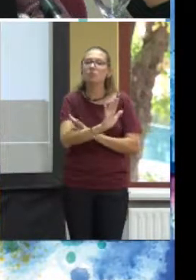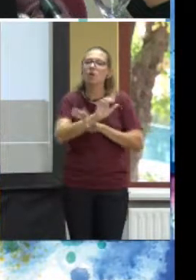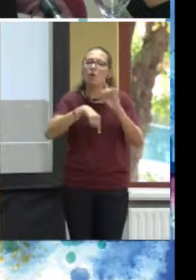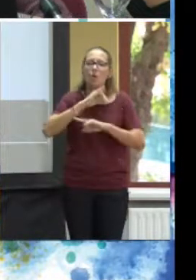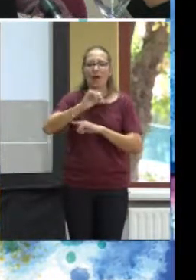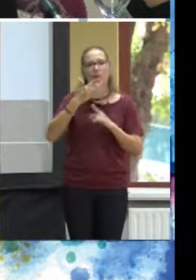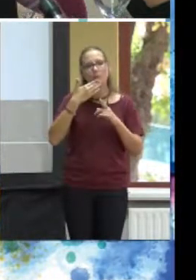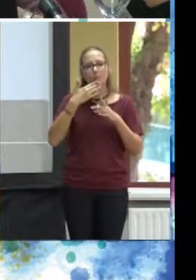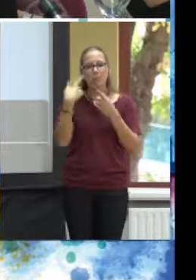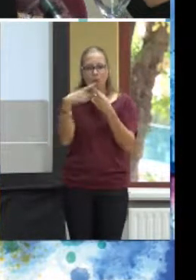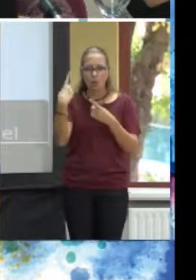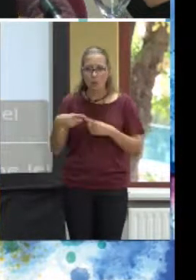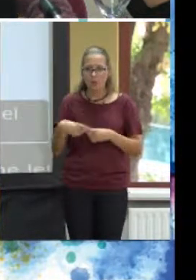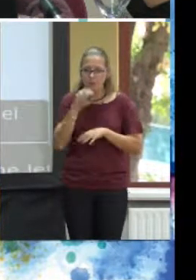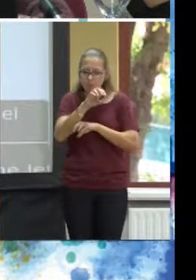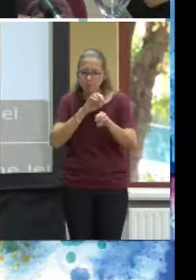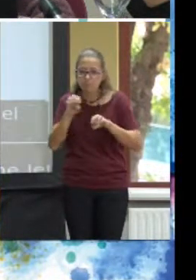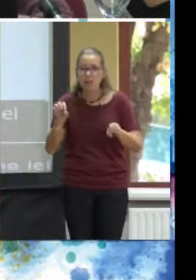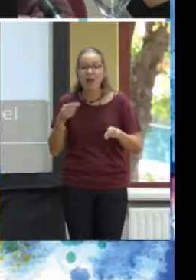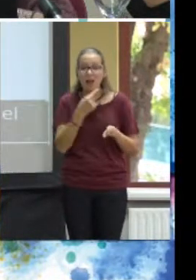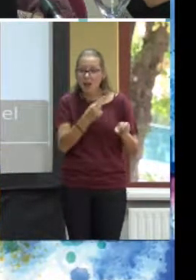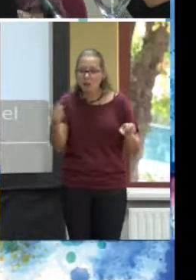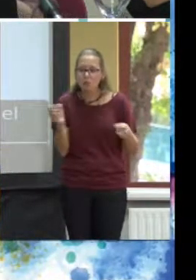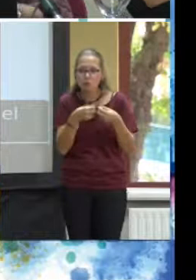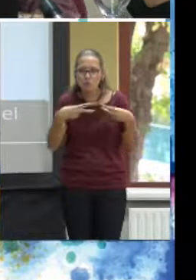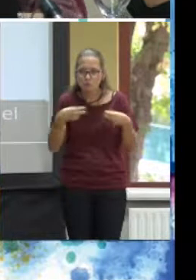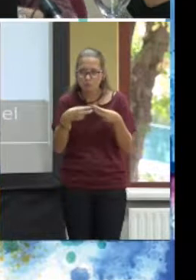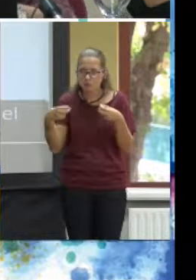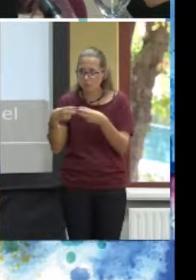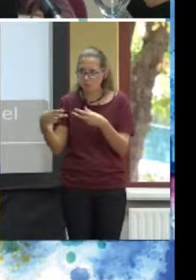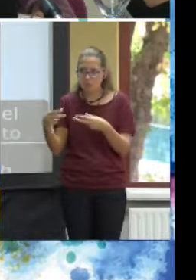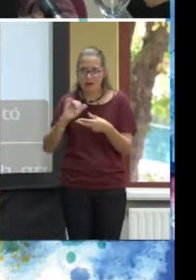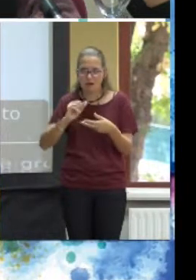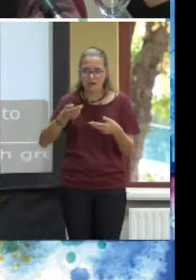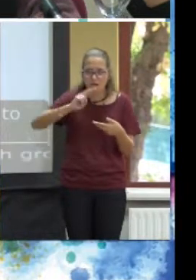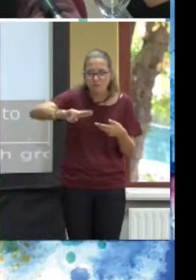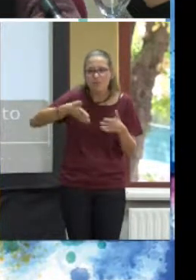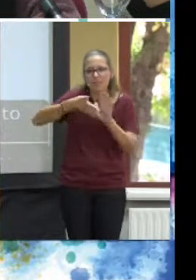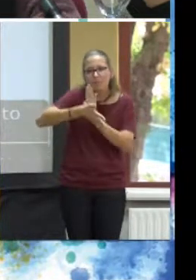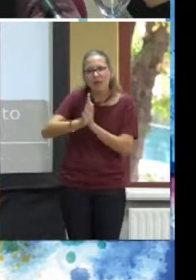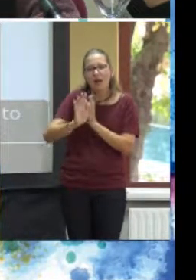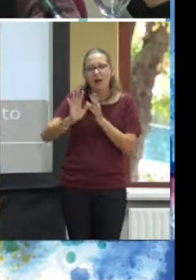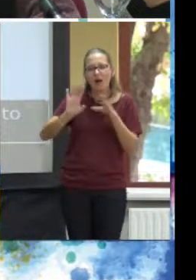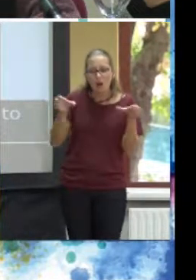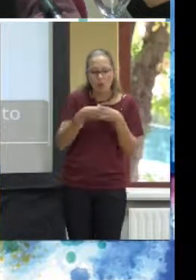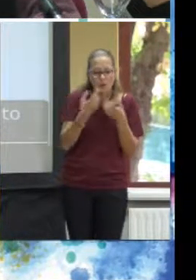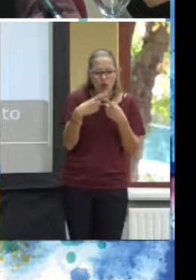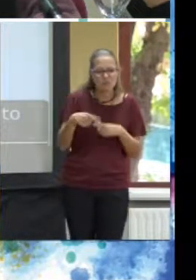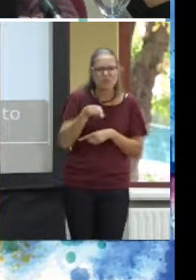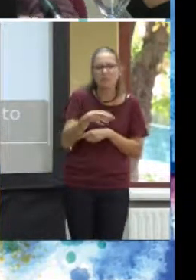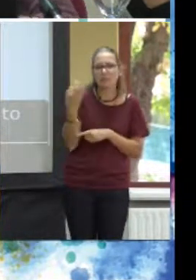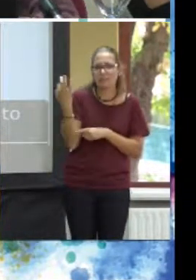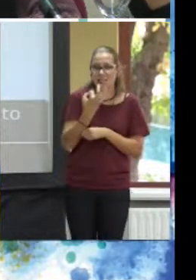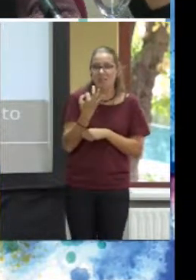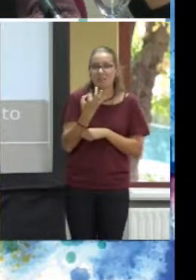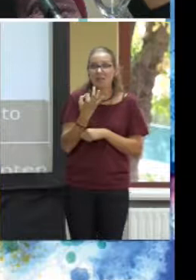there are groups of objects. Each group of object has a subtitle explaining the content of that group of